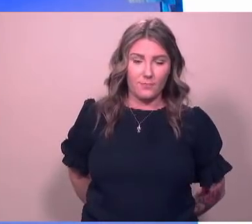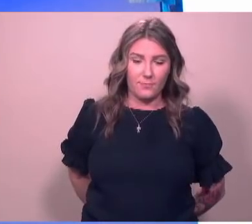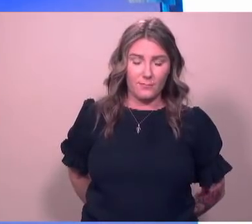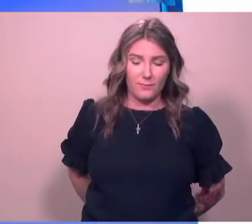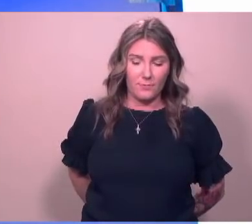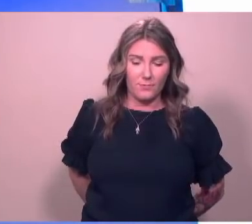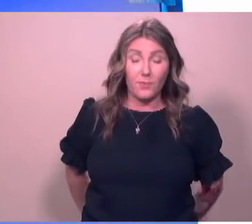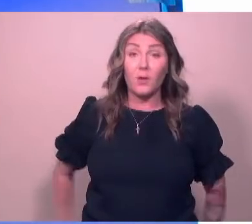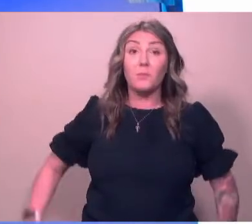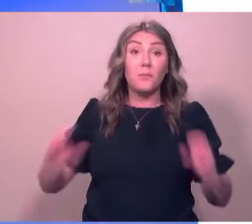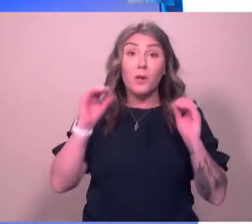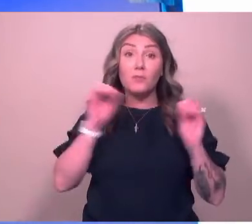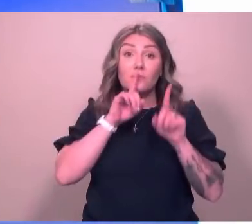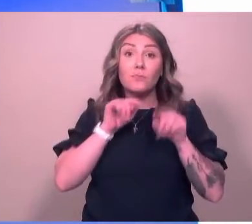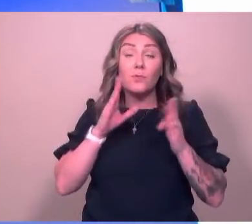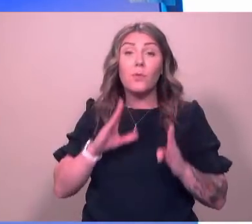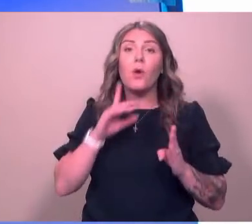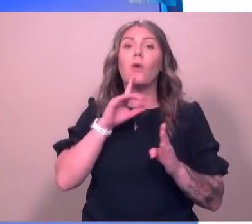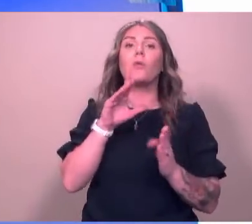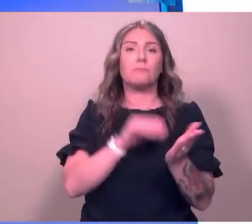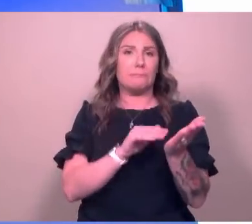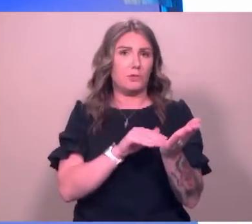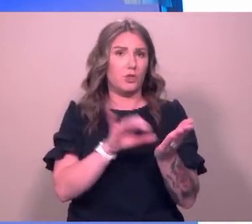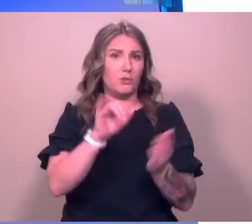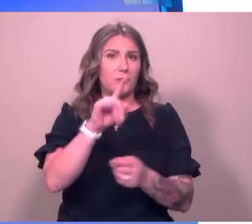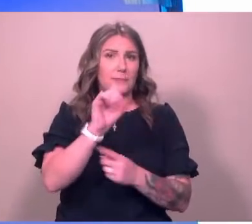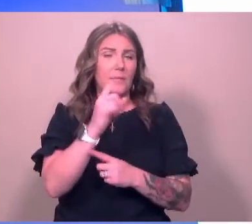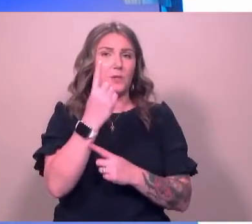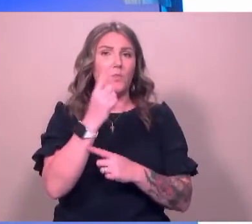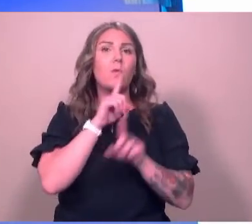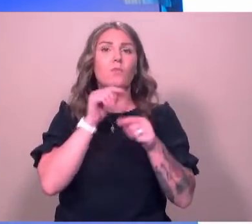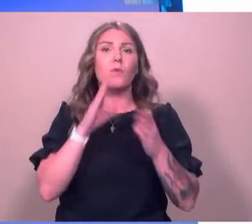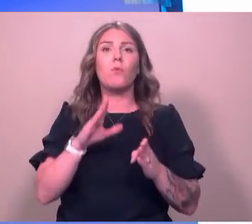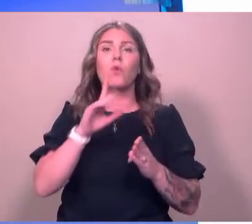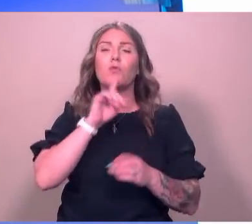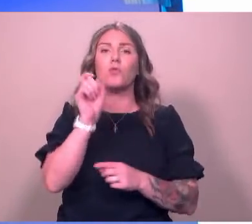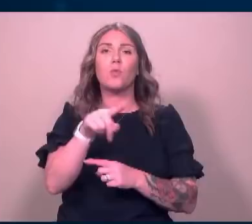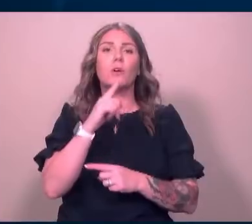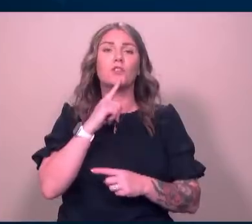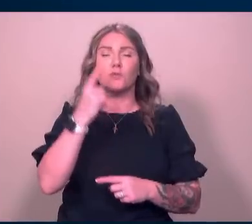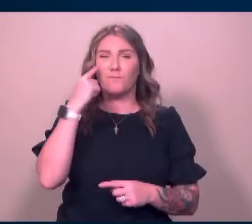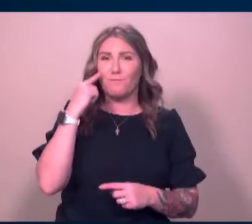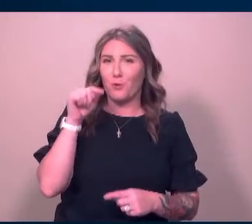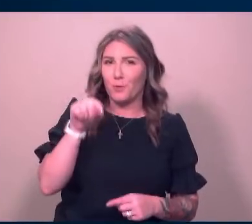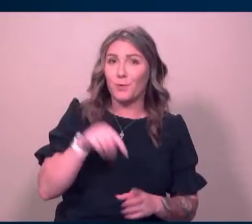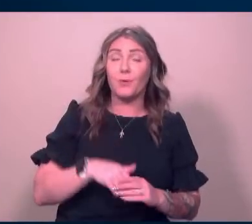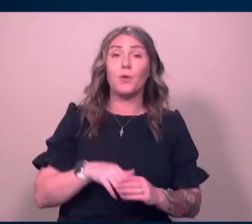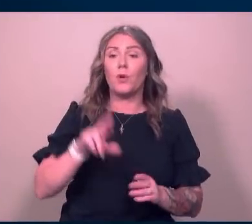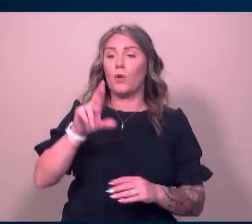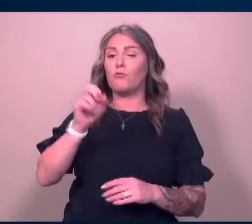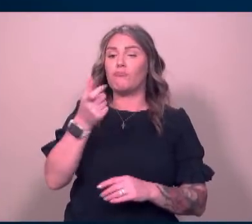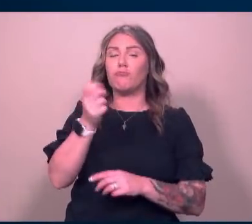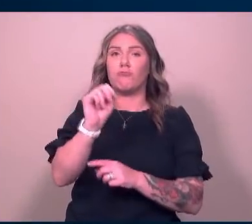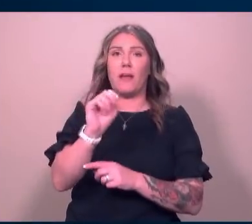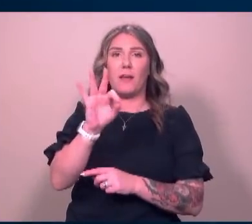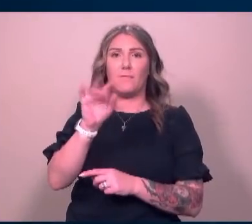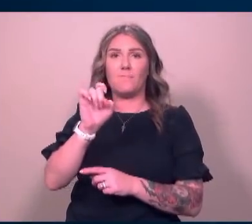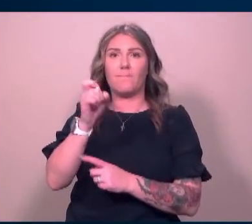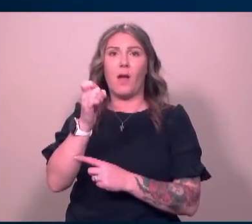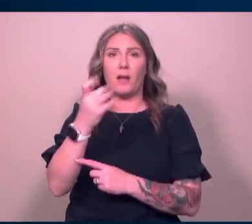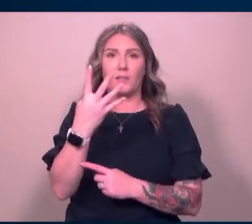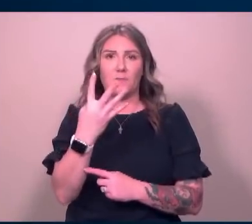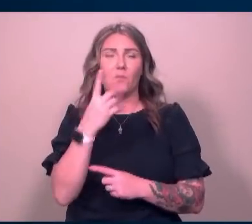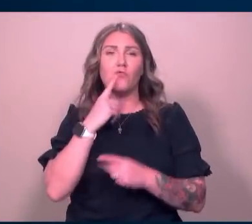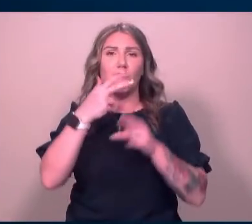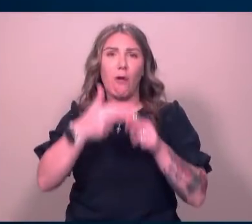I don't hear a reporter question. Go. Dr. Stites, I do have one reporter question. I'll fill that spot for you. Okay. Reagan from Fox 4 is asking, you're